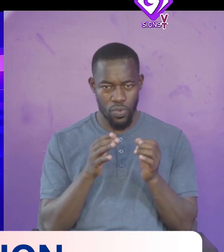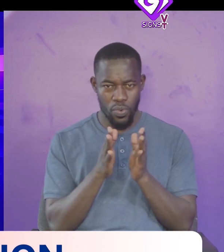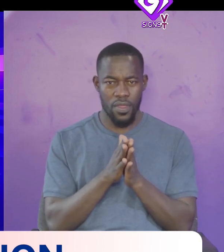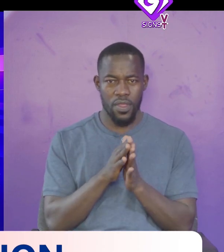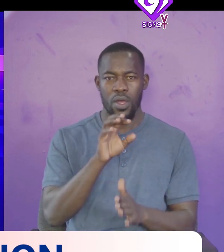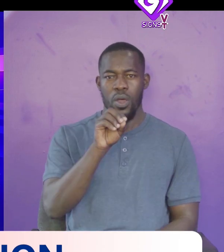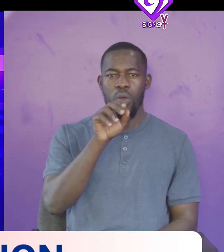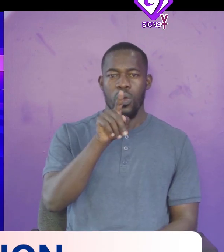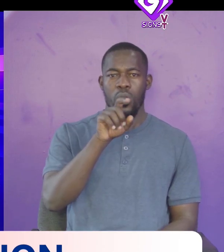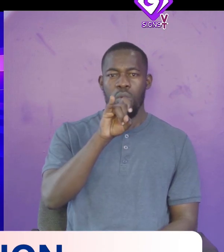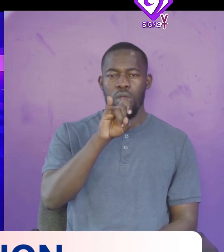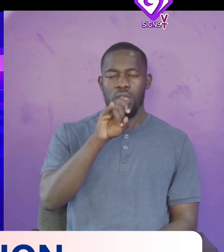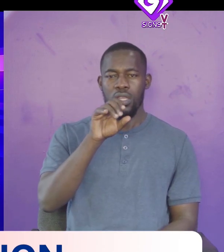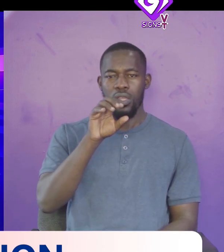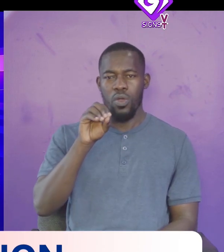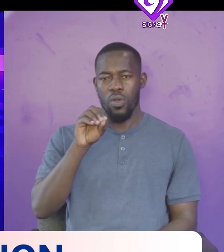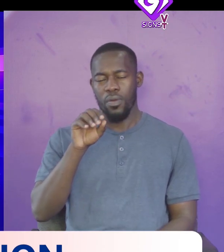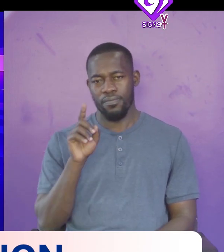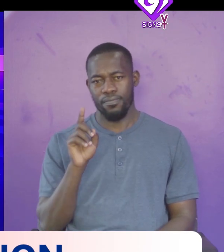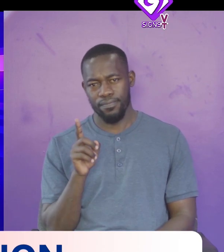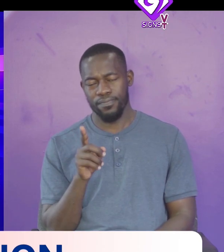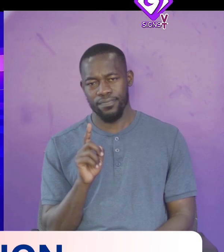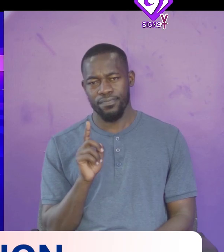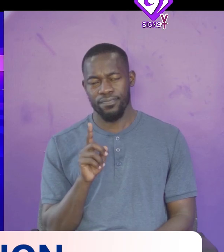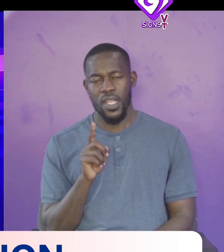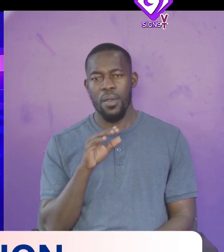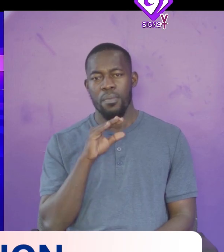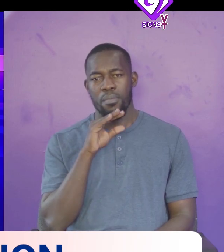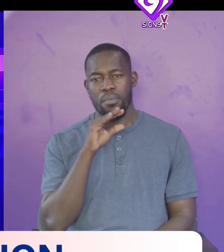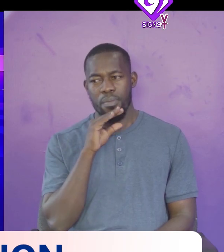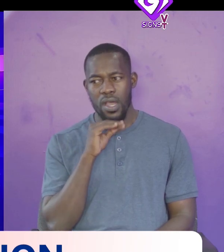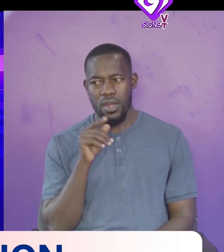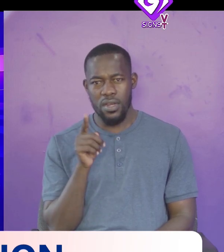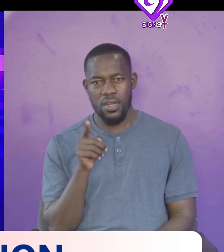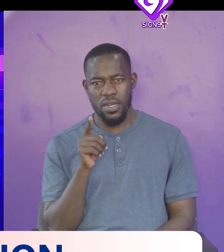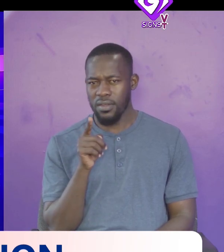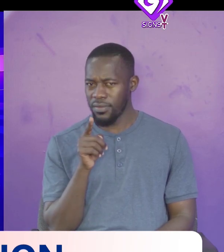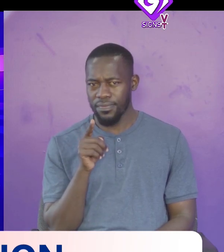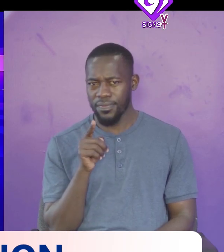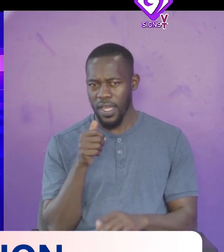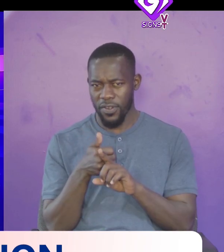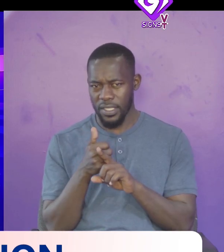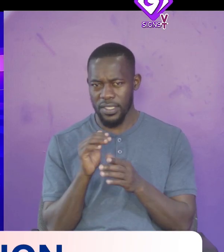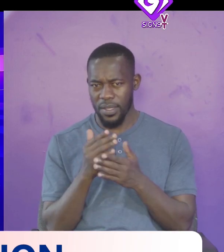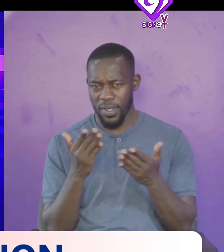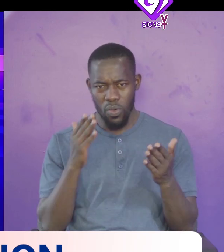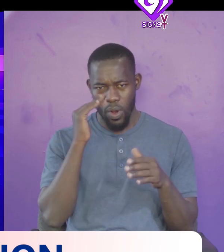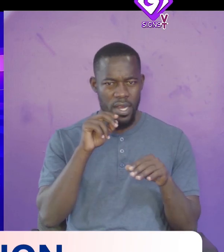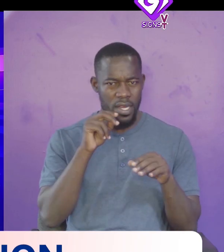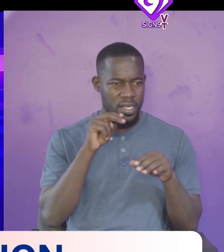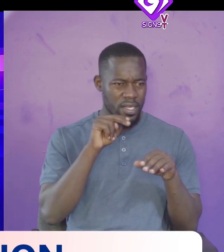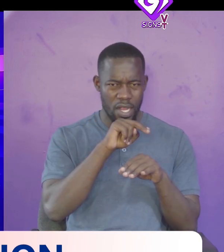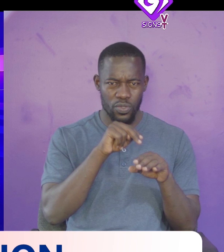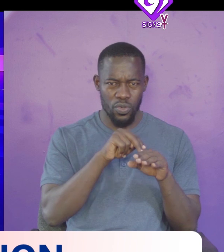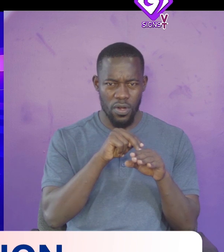case, because that issue of having a national tallying center is actually going against the spirit of the